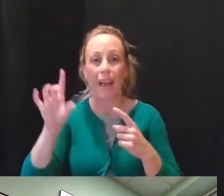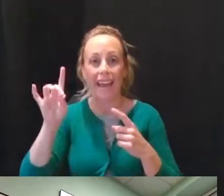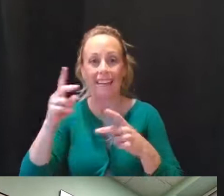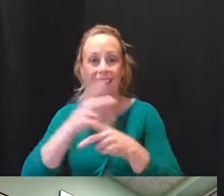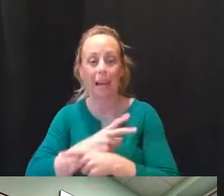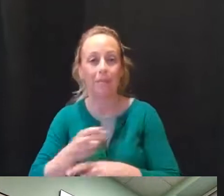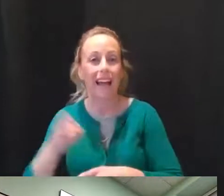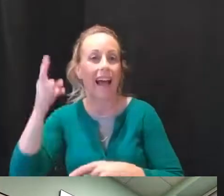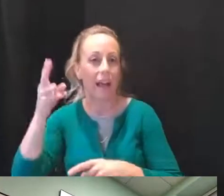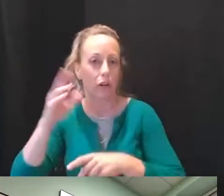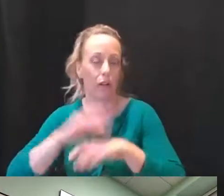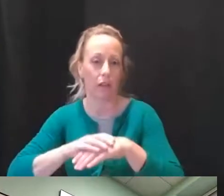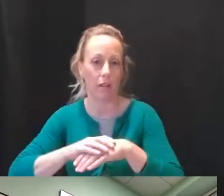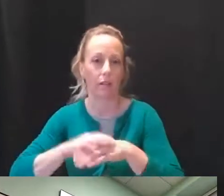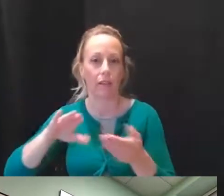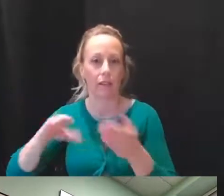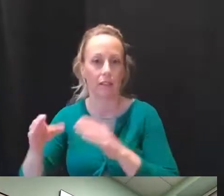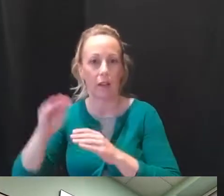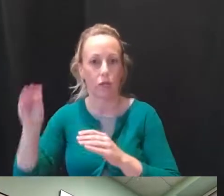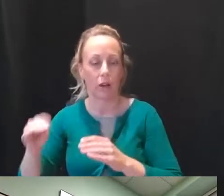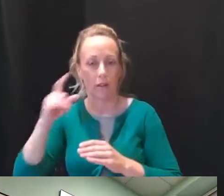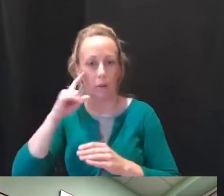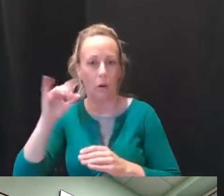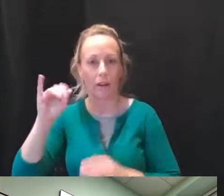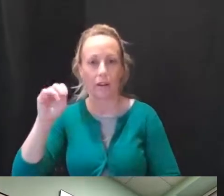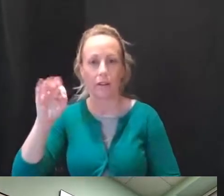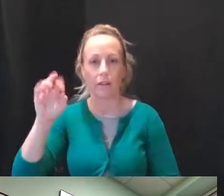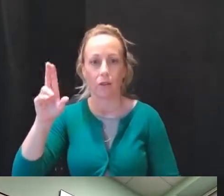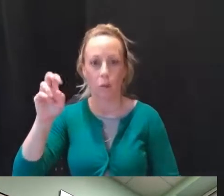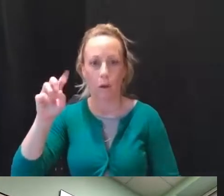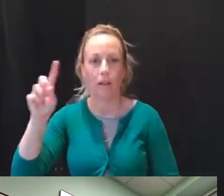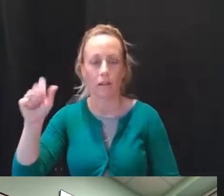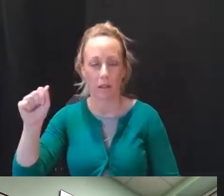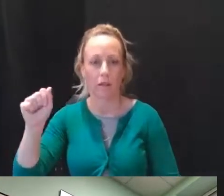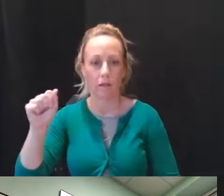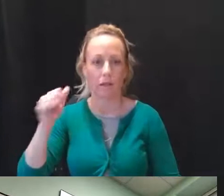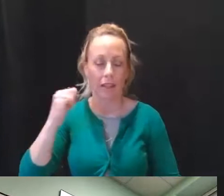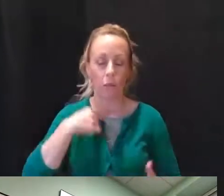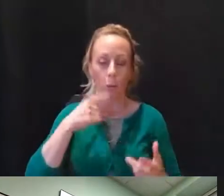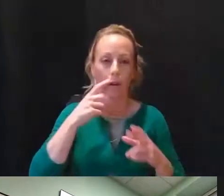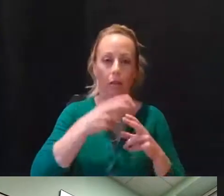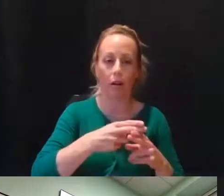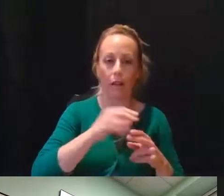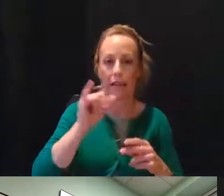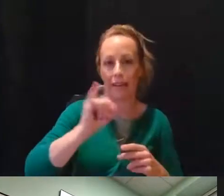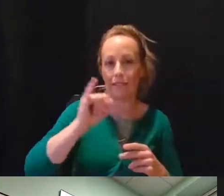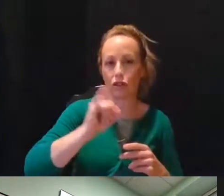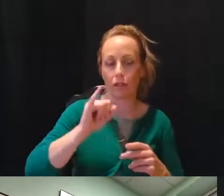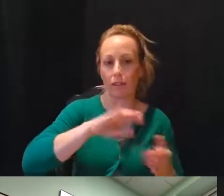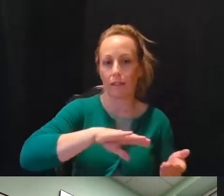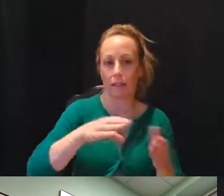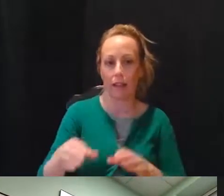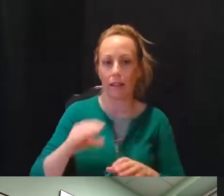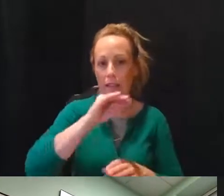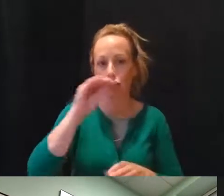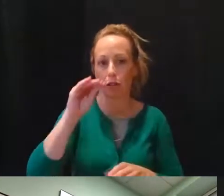that. If we look at what's called the infection fatality rate, which is, if